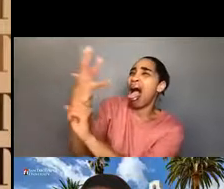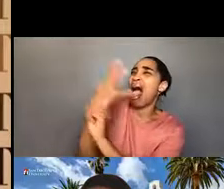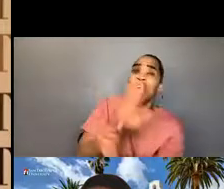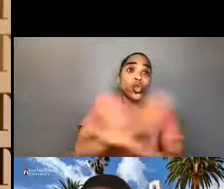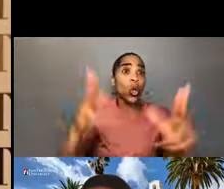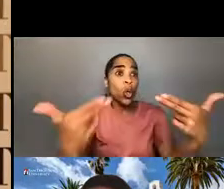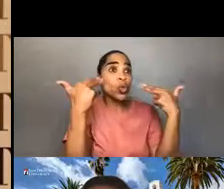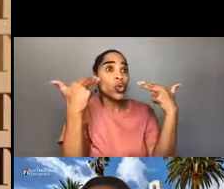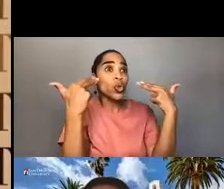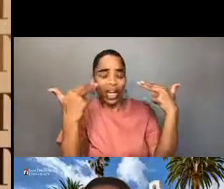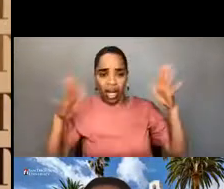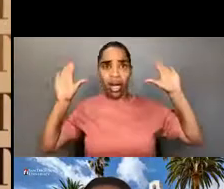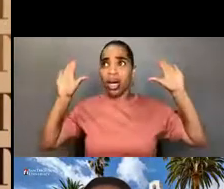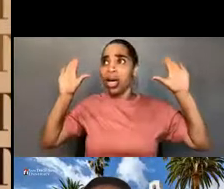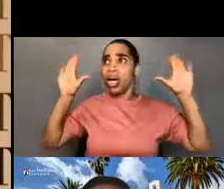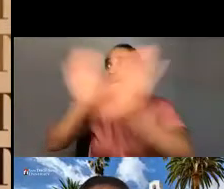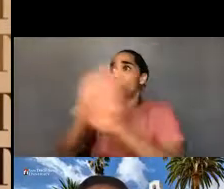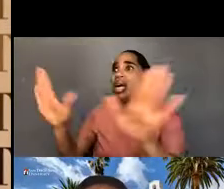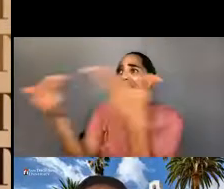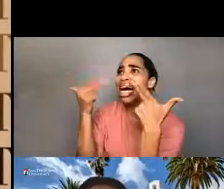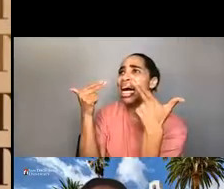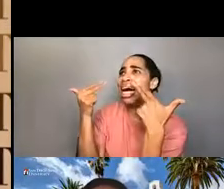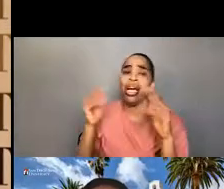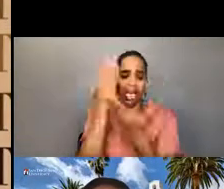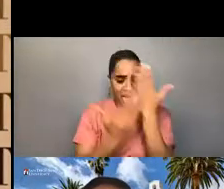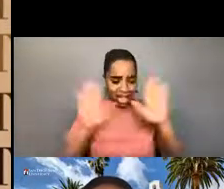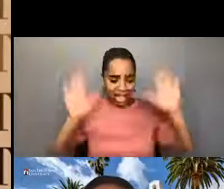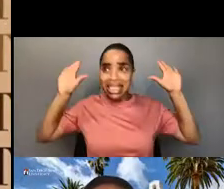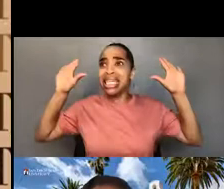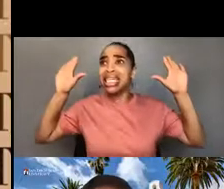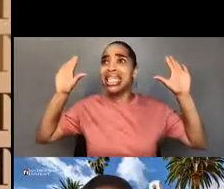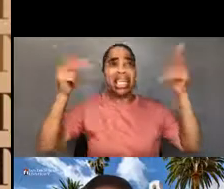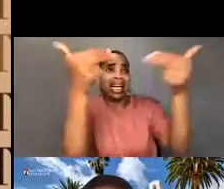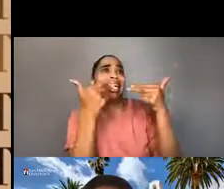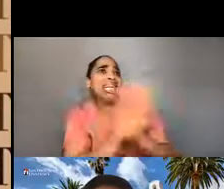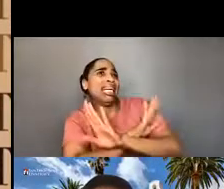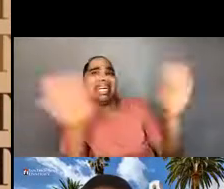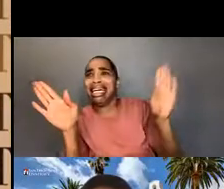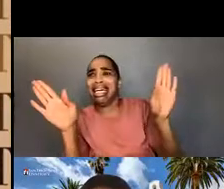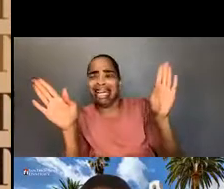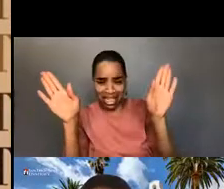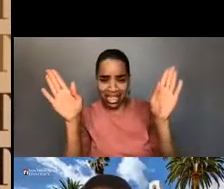shoot, got my hands up. Don't shoot, I put my hands up.